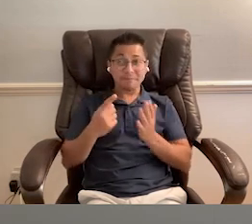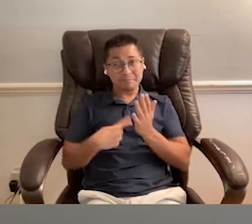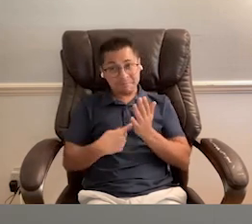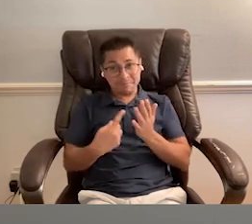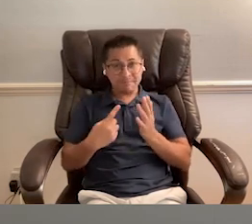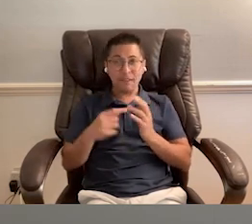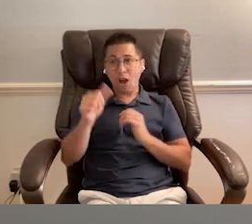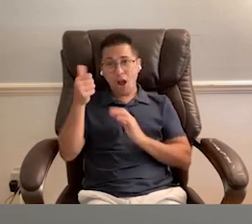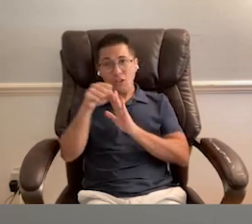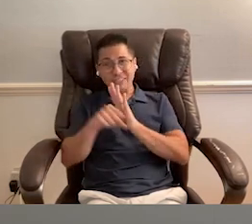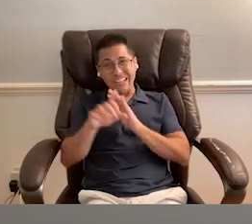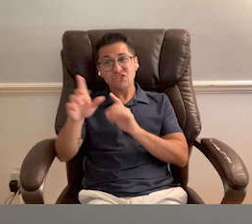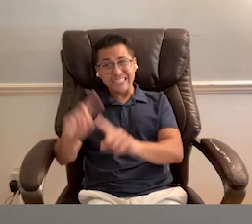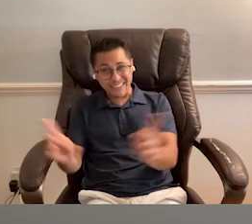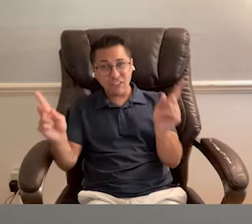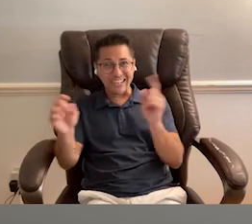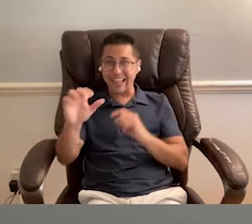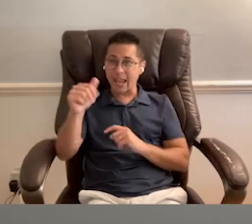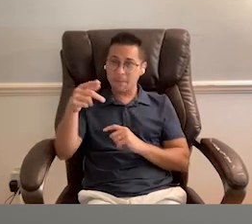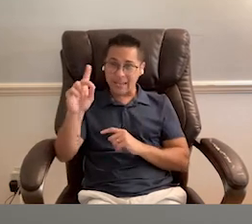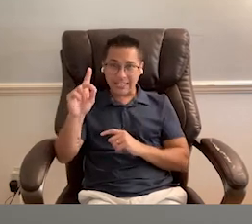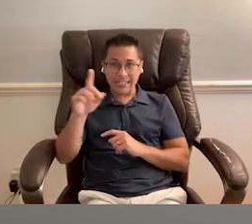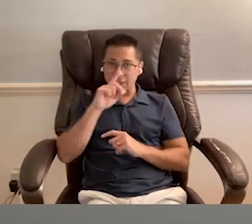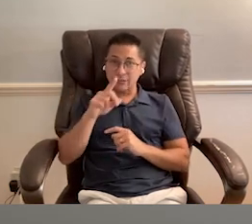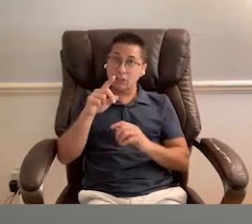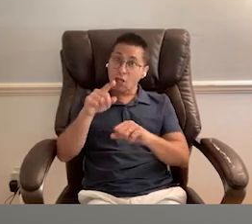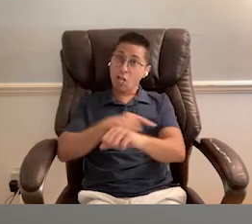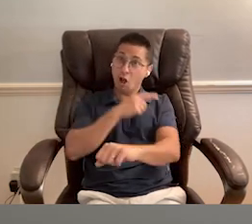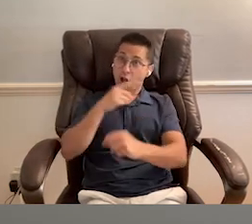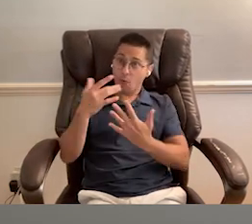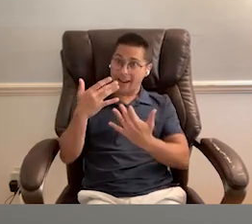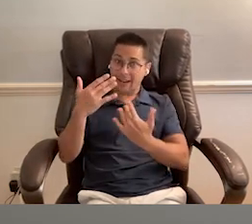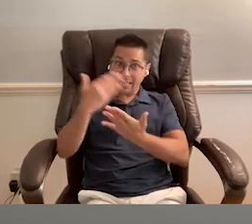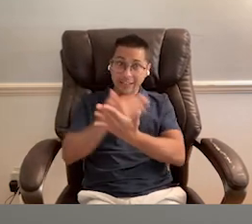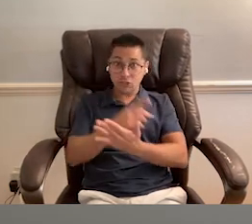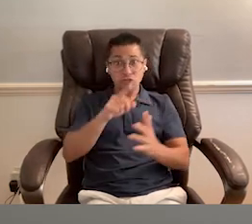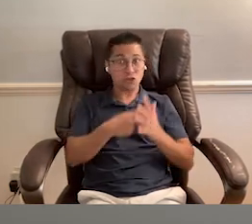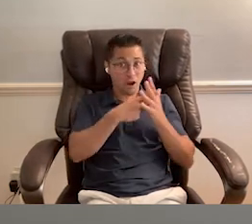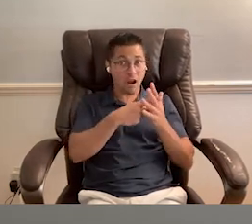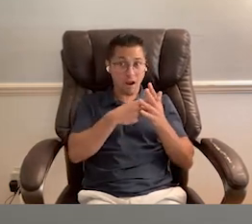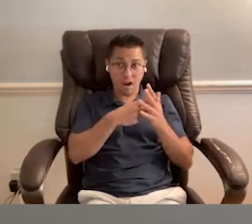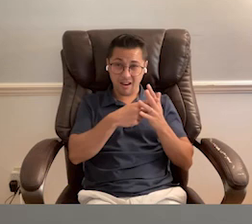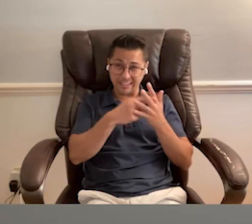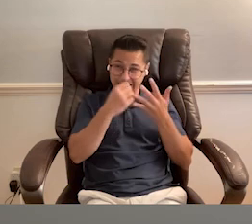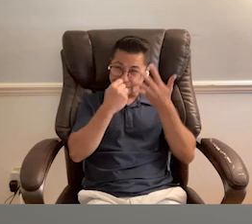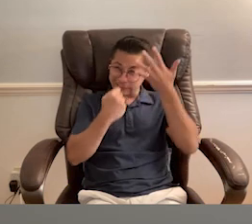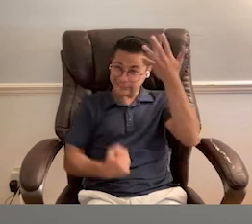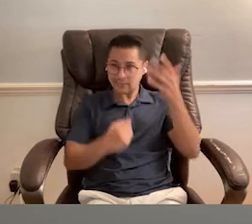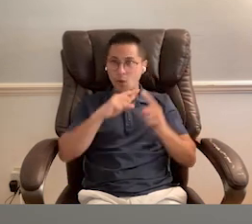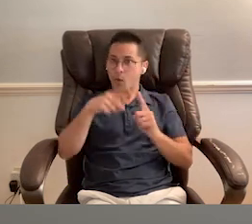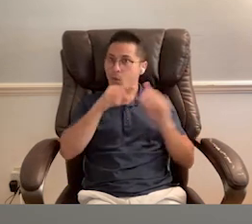Sometimes other states are different too. Like APD has a very long waiting list, and you start from scratch when you move here. So I had